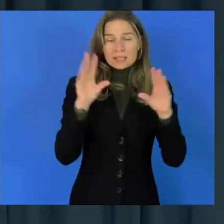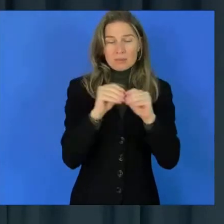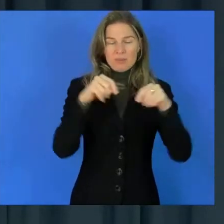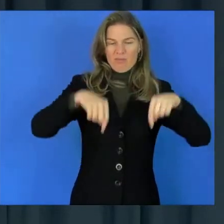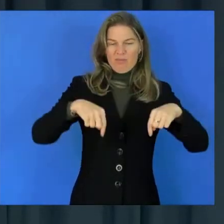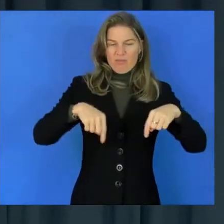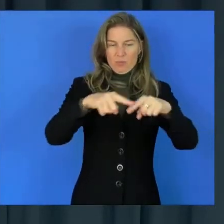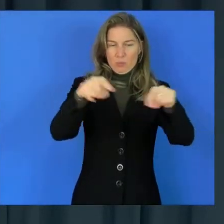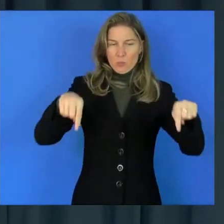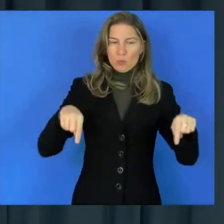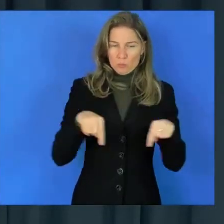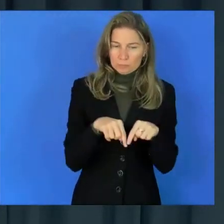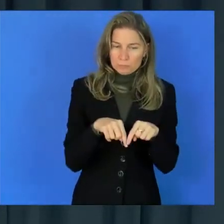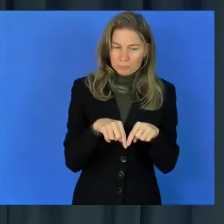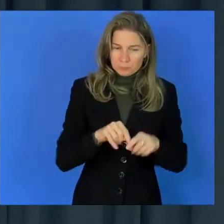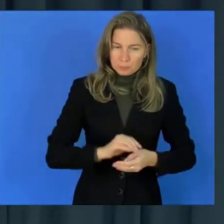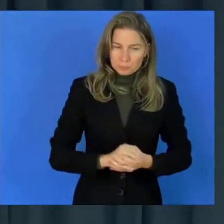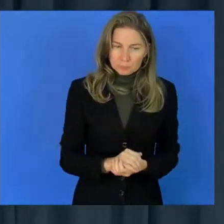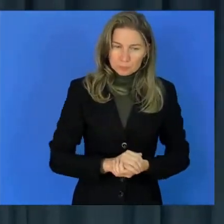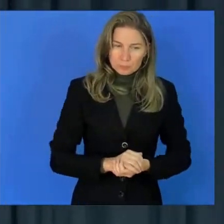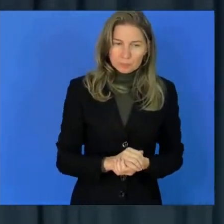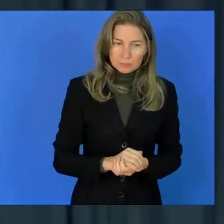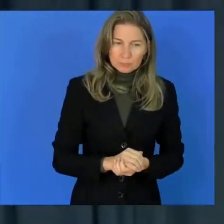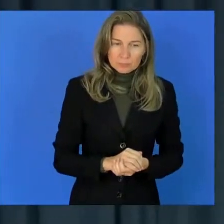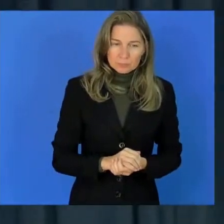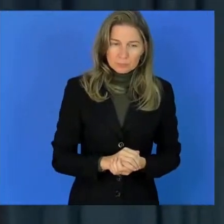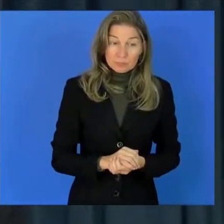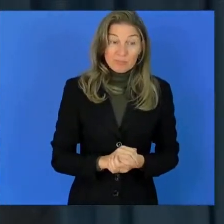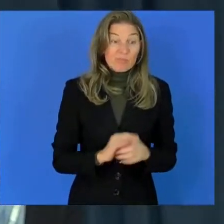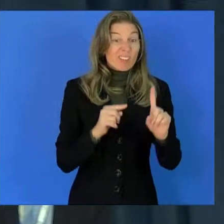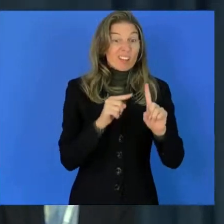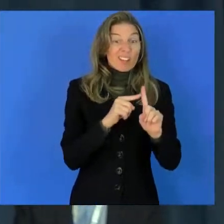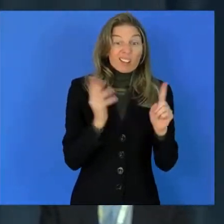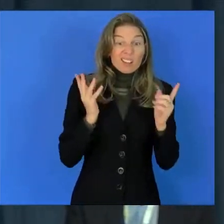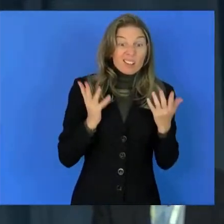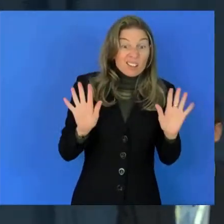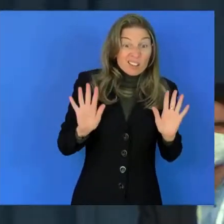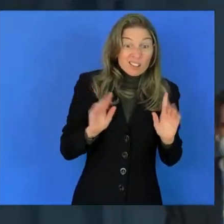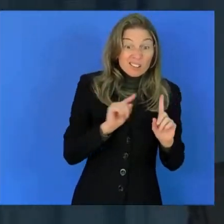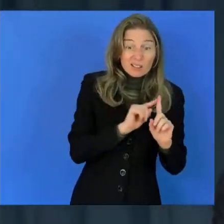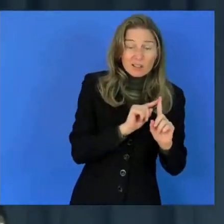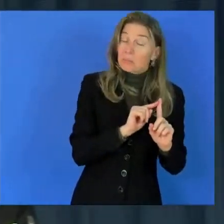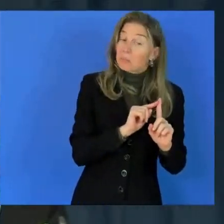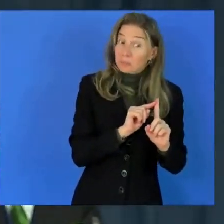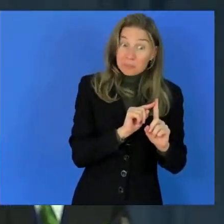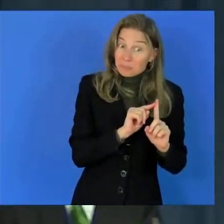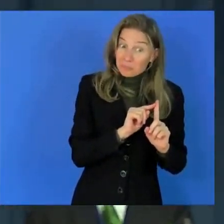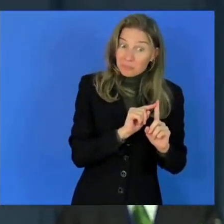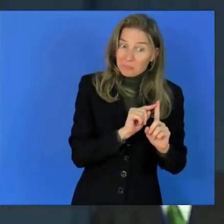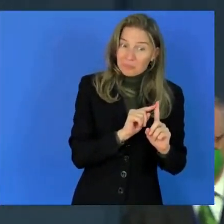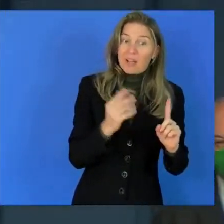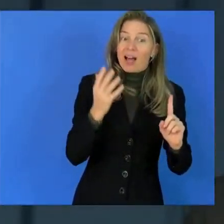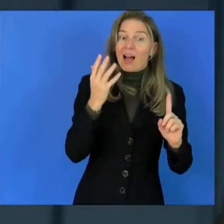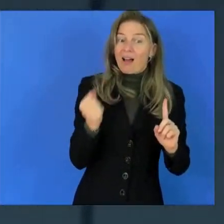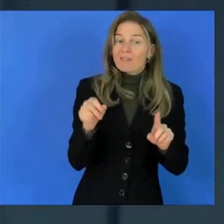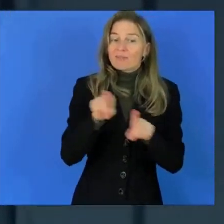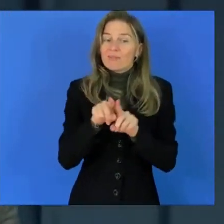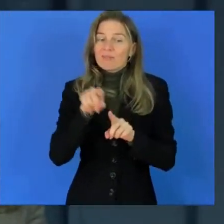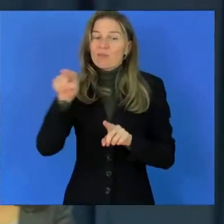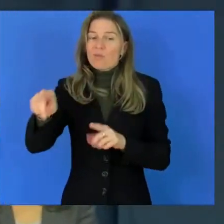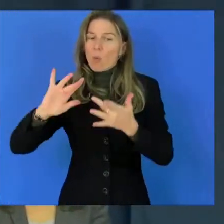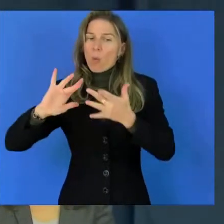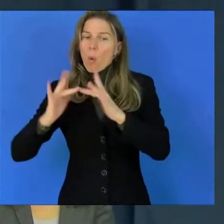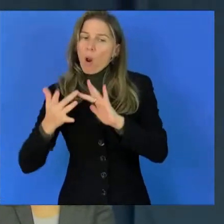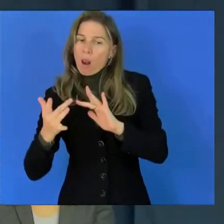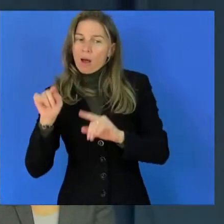However, that's not just what we have, because we have two content online. One is the